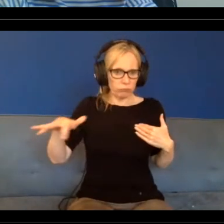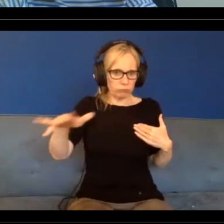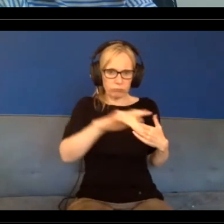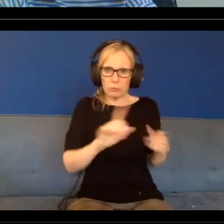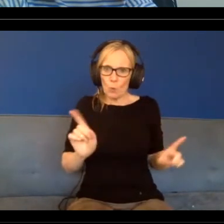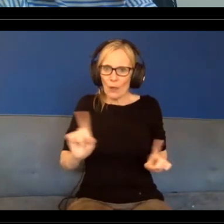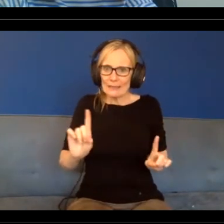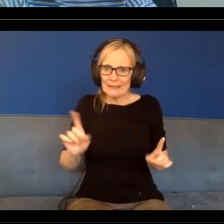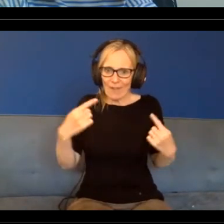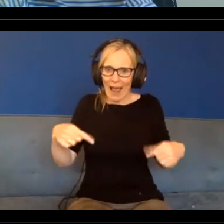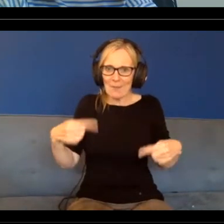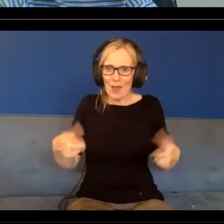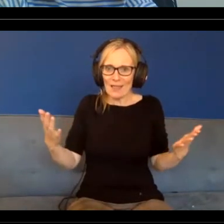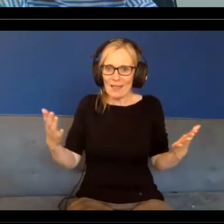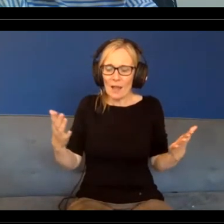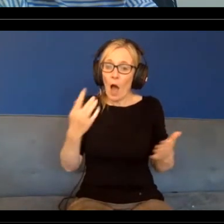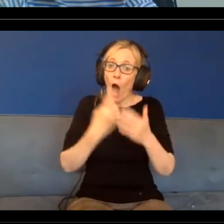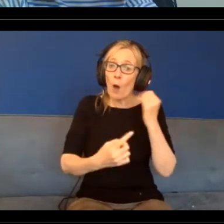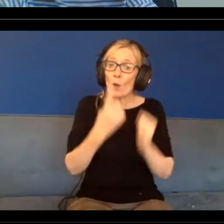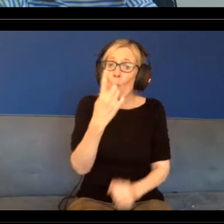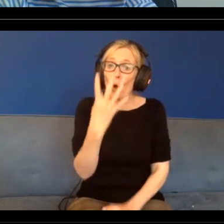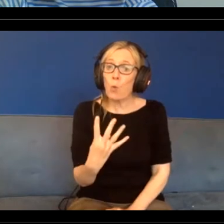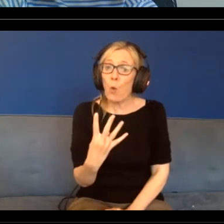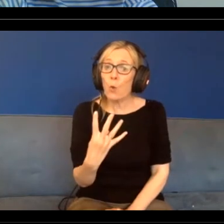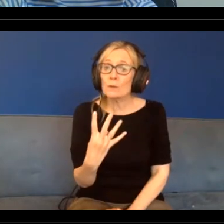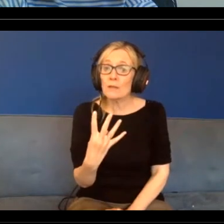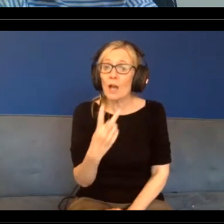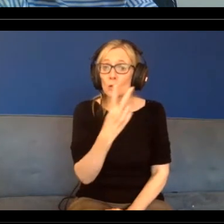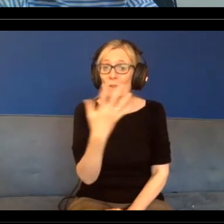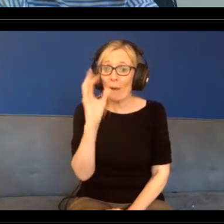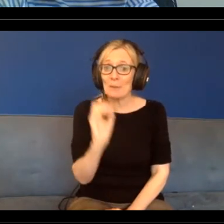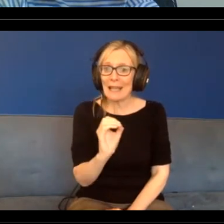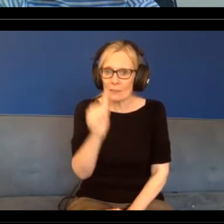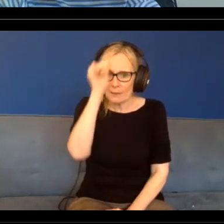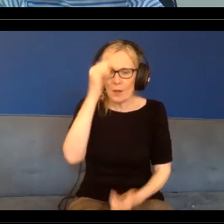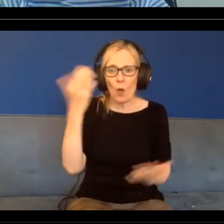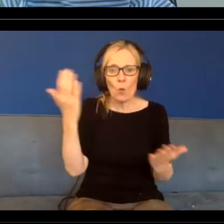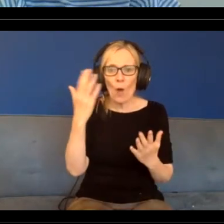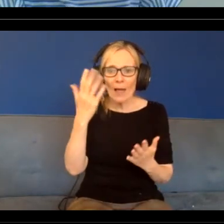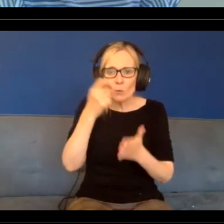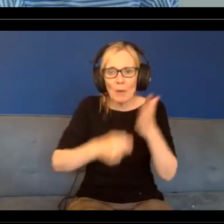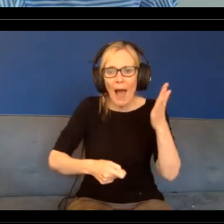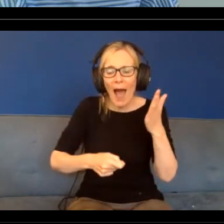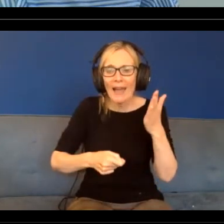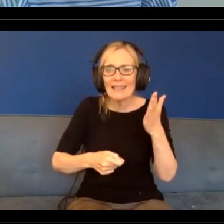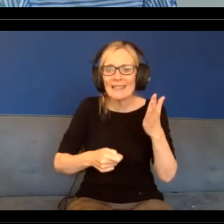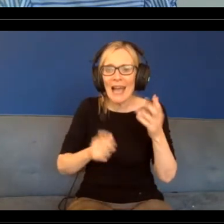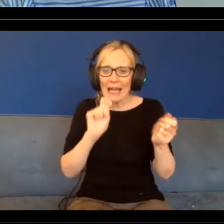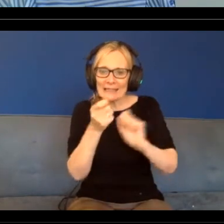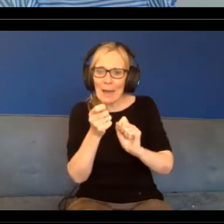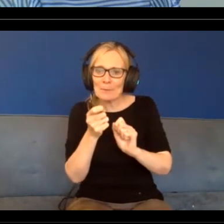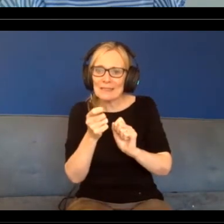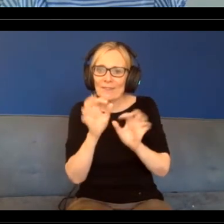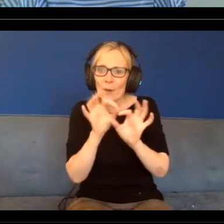of disabled music makers who responded to the survey knew where to source an adapted musical instrument if they needed